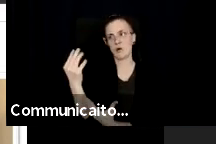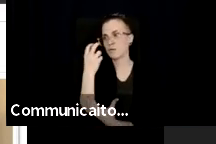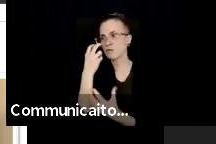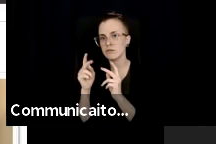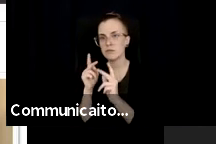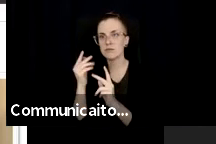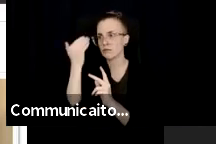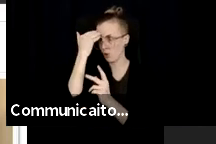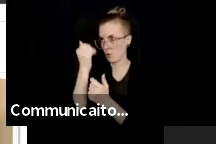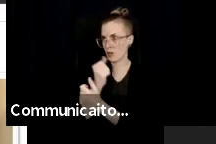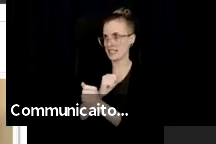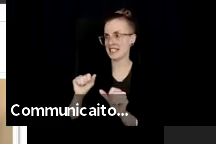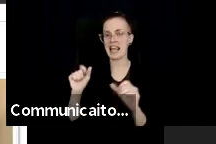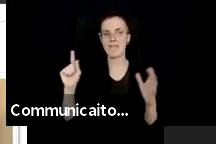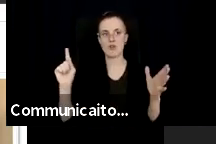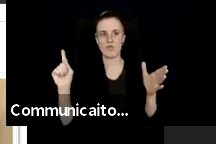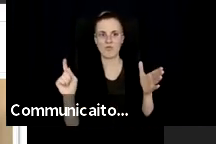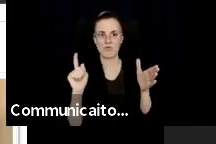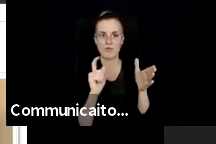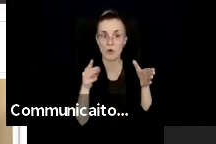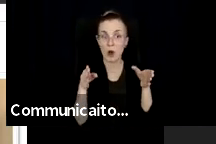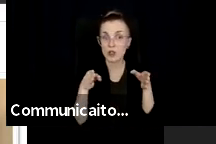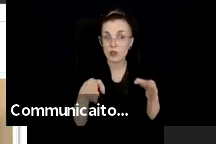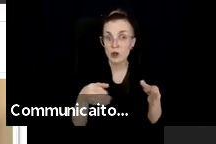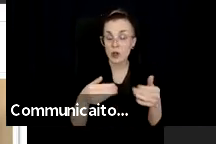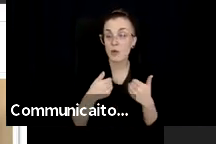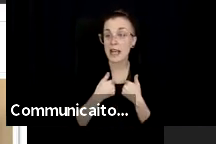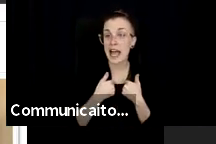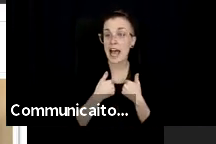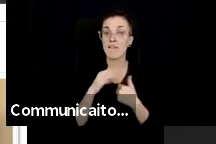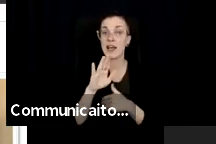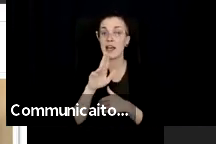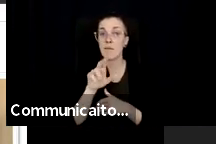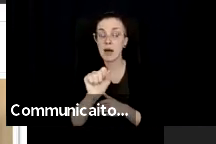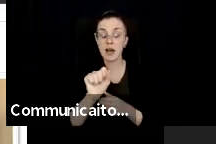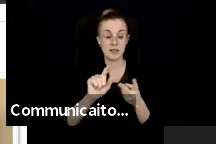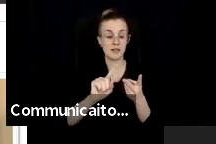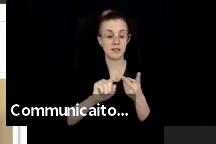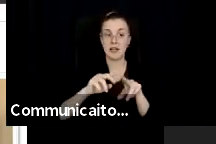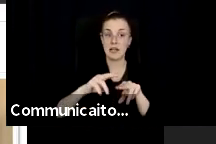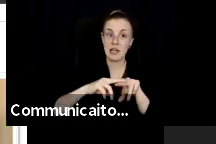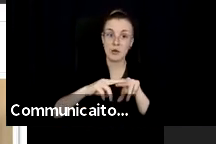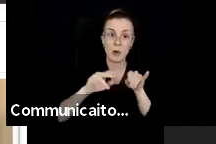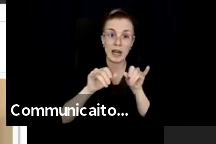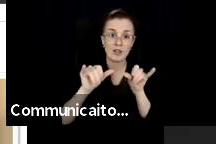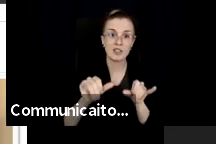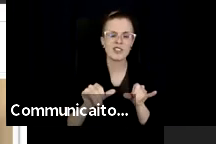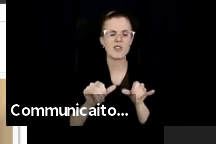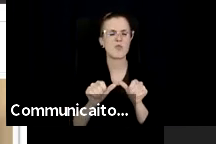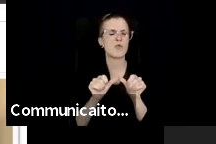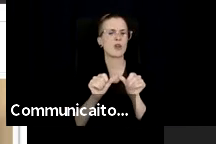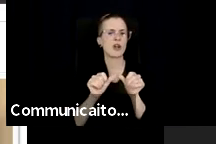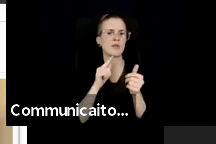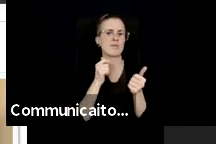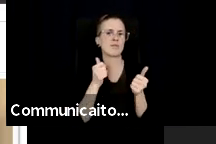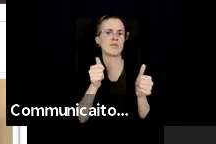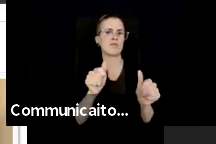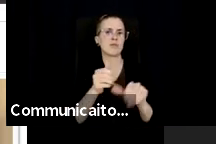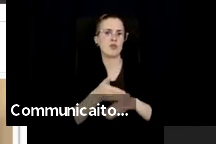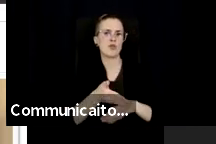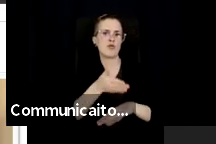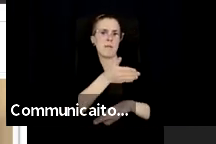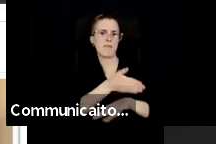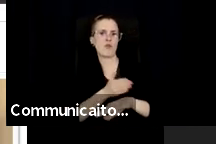fully accessible bus and rail system, and efforts are constantly being made to improve our pedestrian rights of